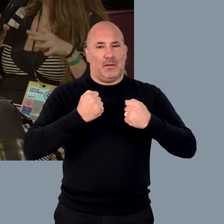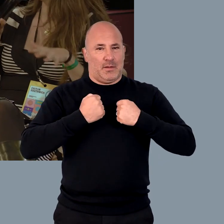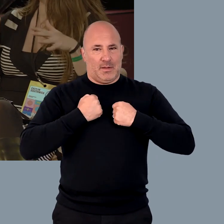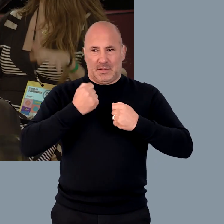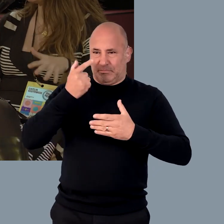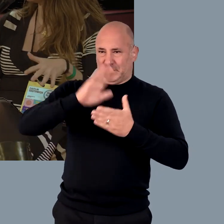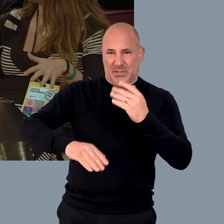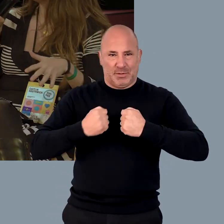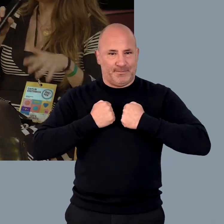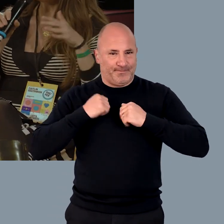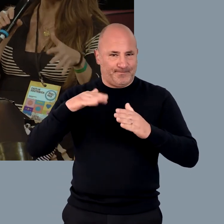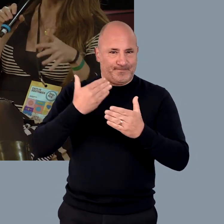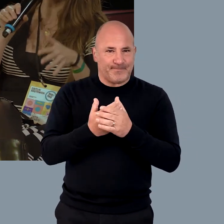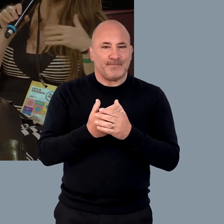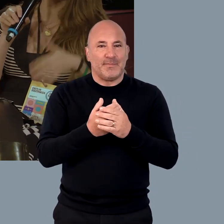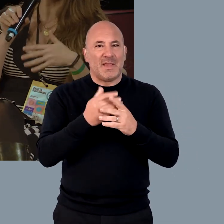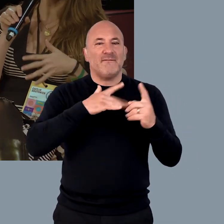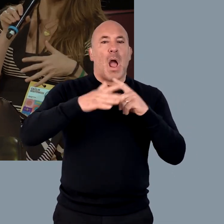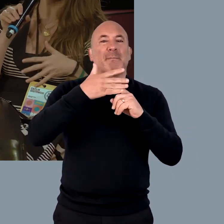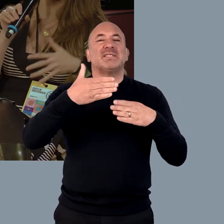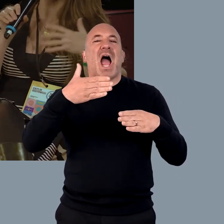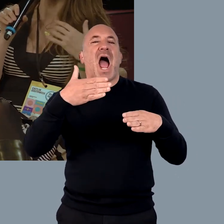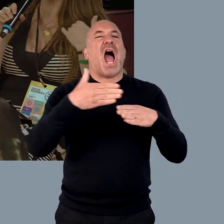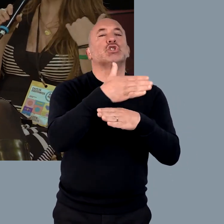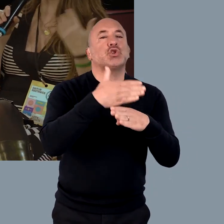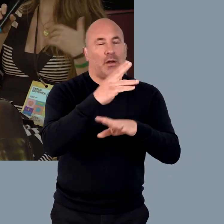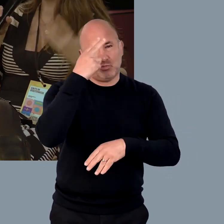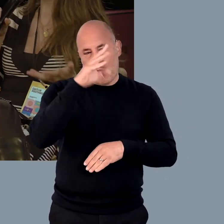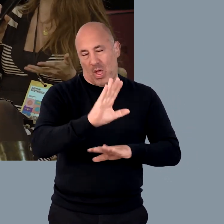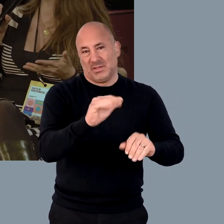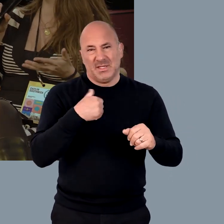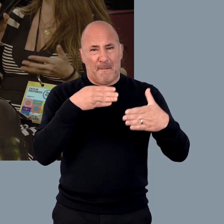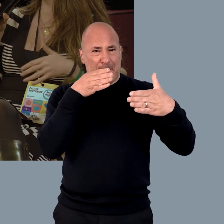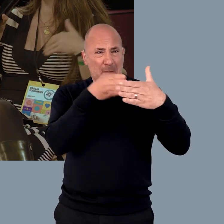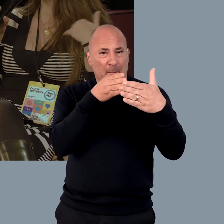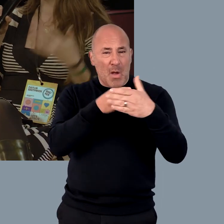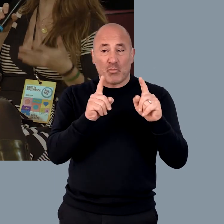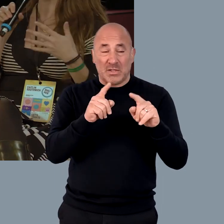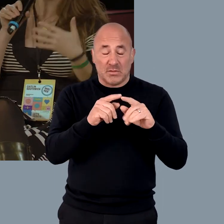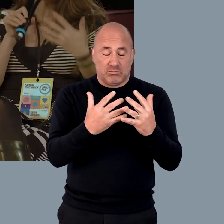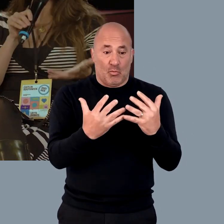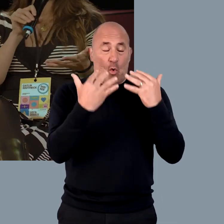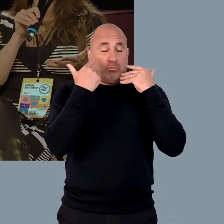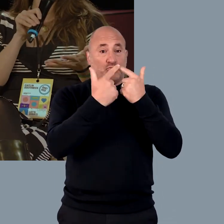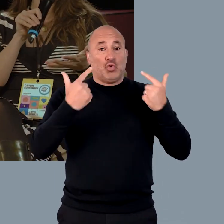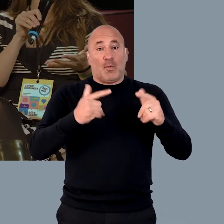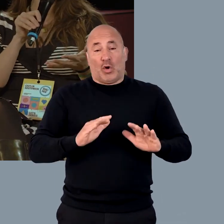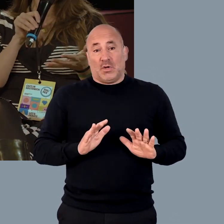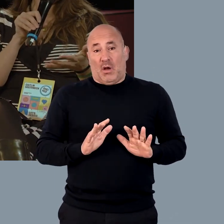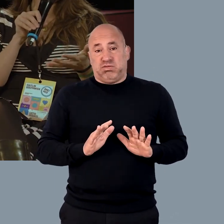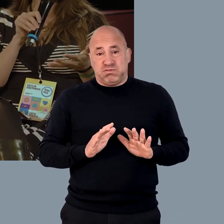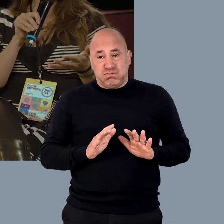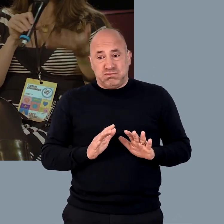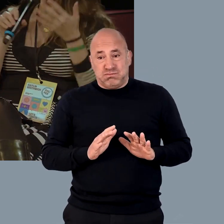can be a little bit scary. And I do have to say, in my experience, one of the biggest barriers to environmental action, we'll call